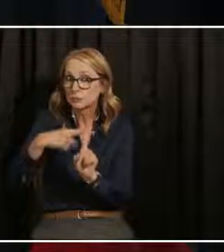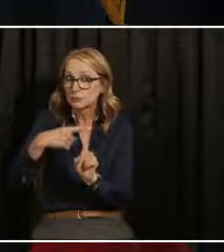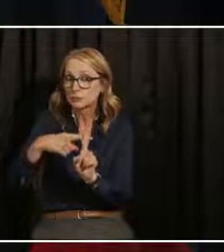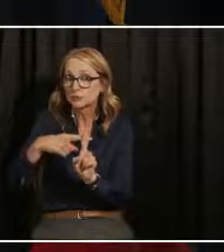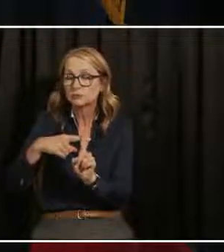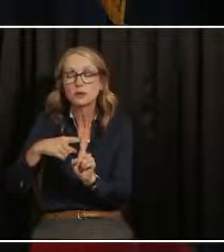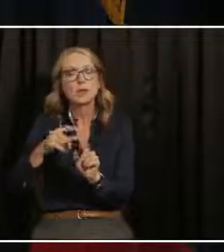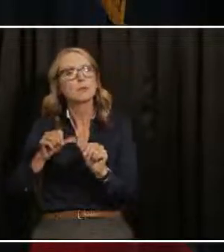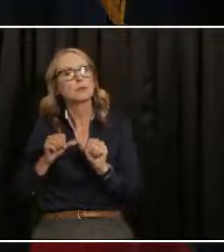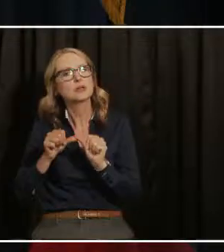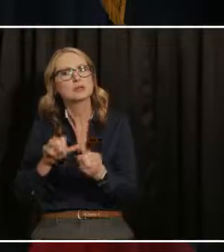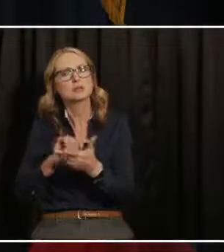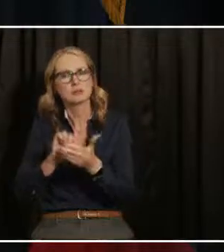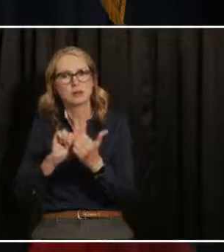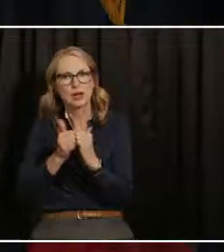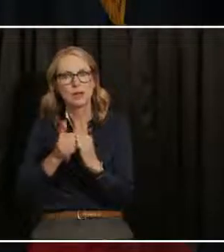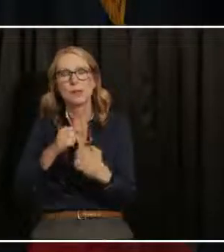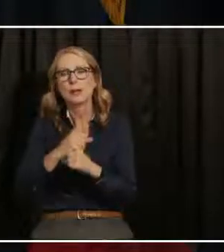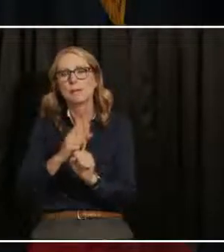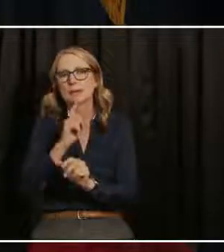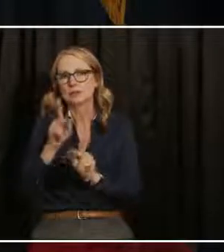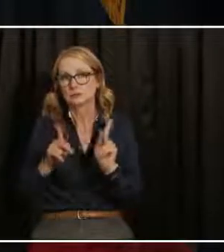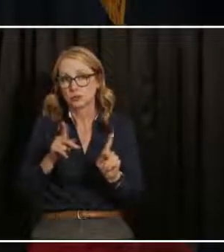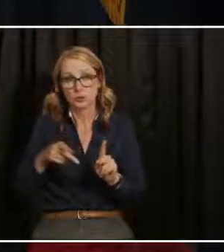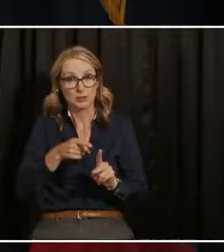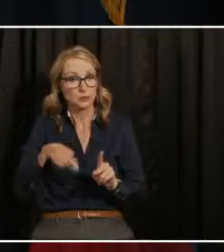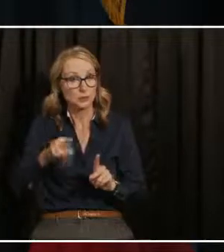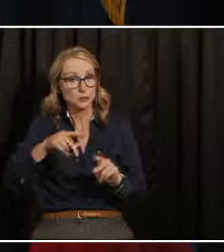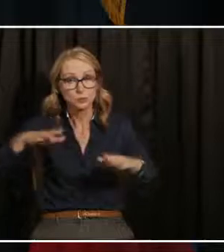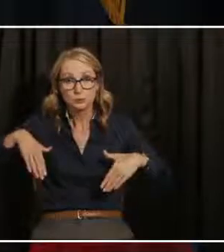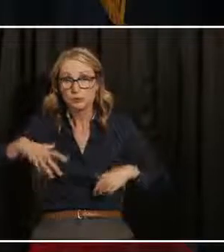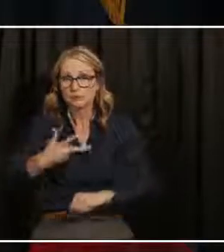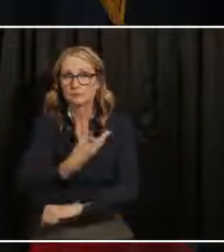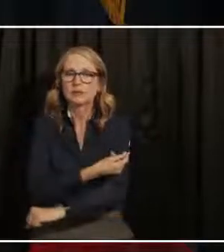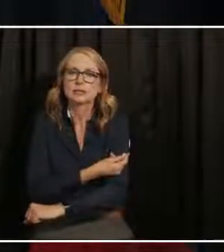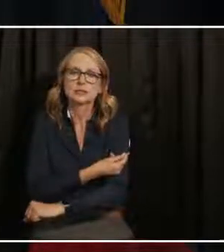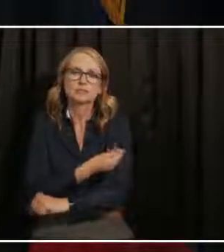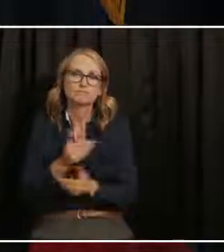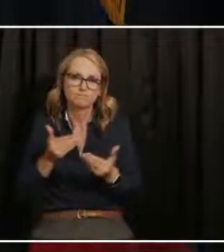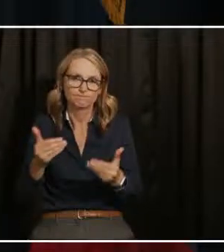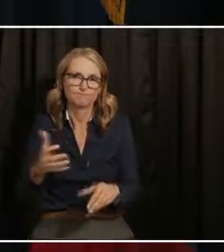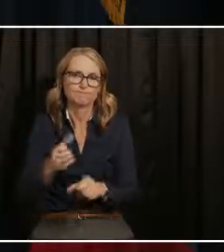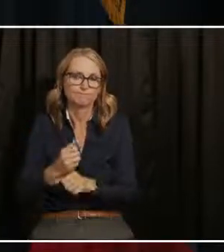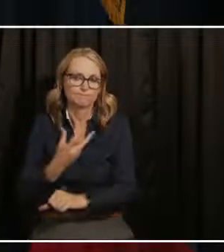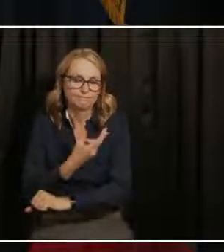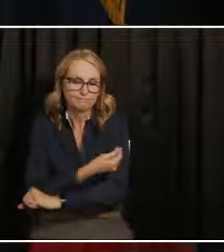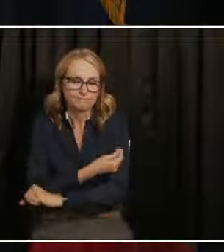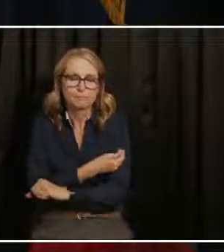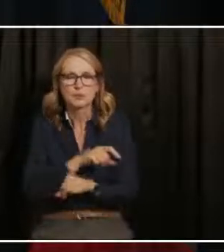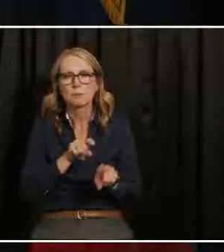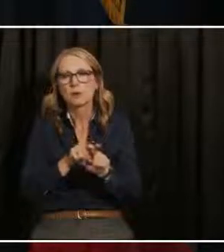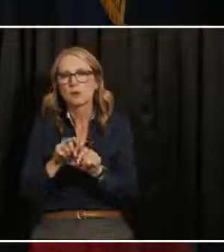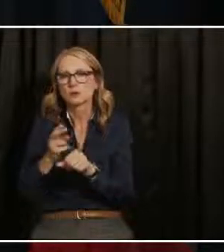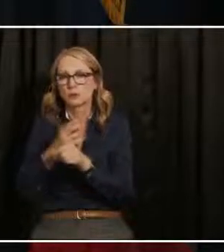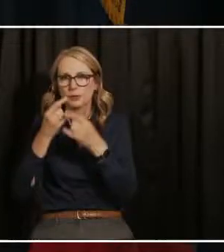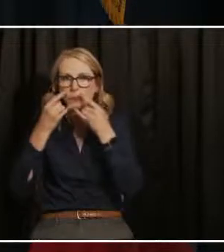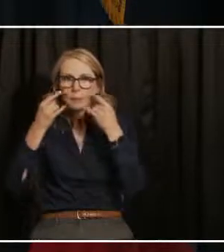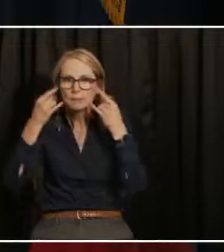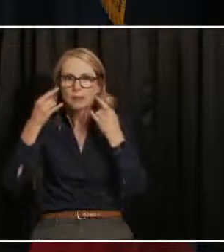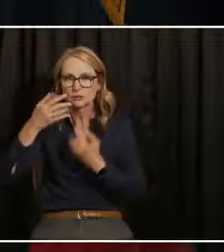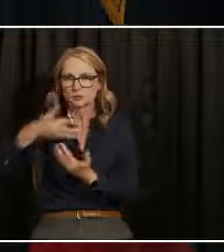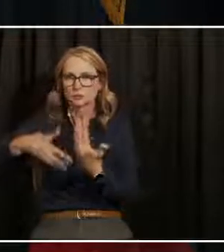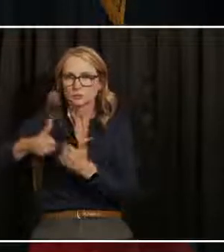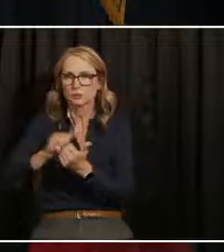make sure to continue to get people vaccinated who aren't, and to wear a mask when you're in indoor areas around others. Some exciting news